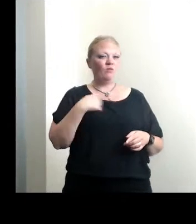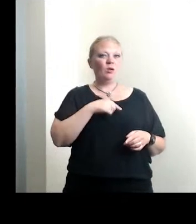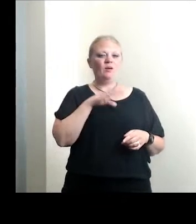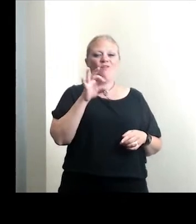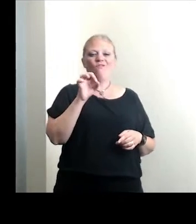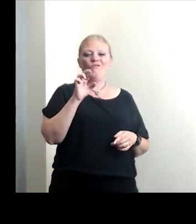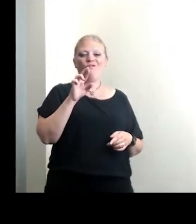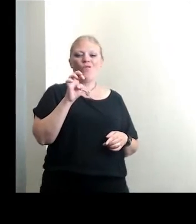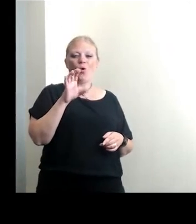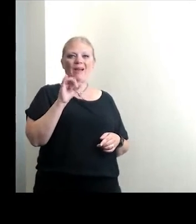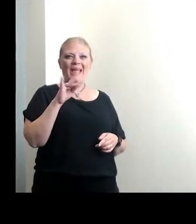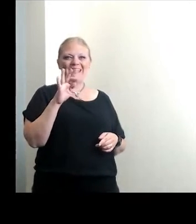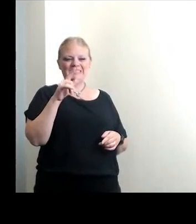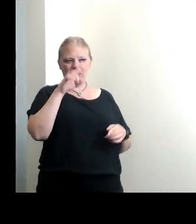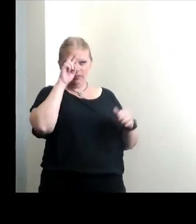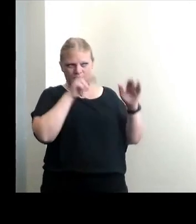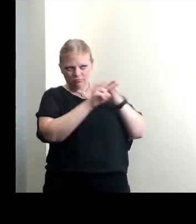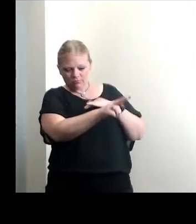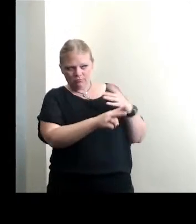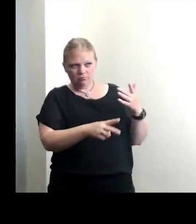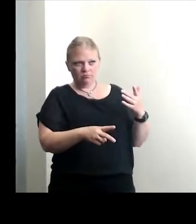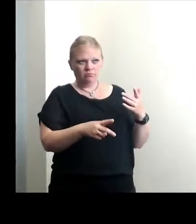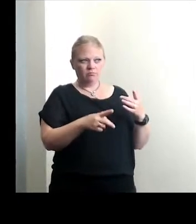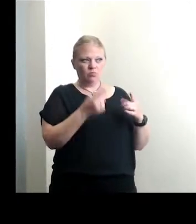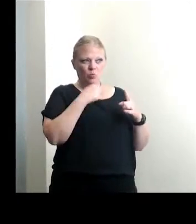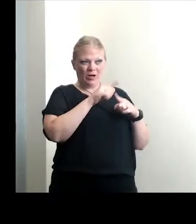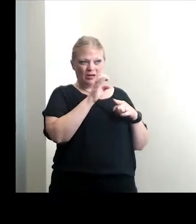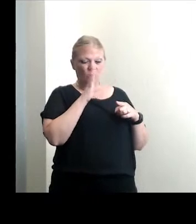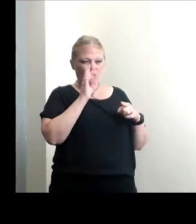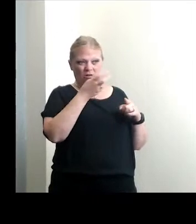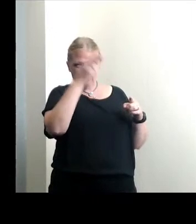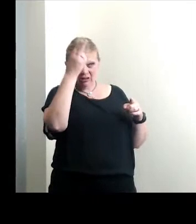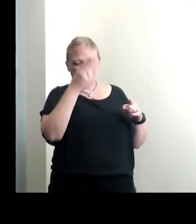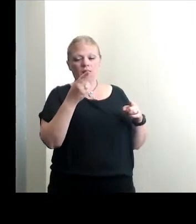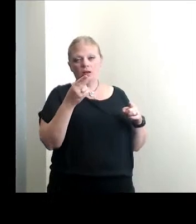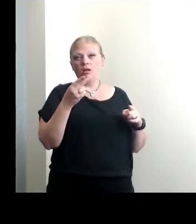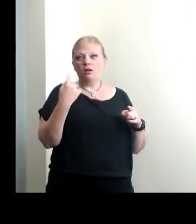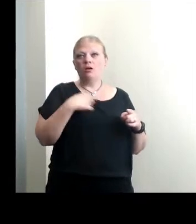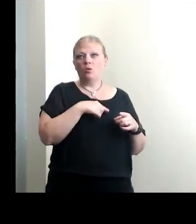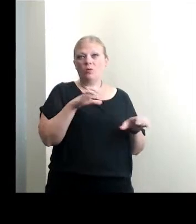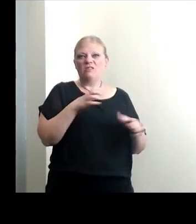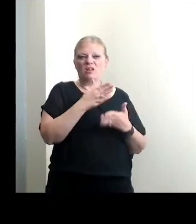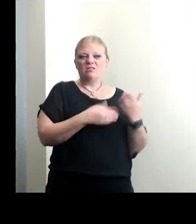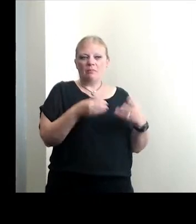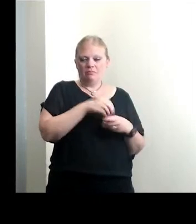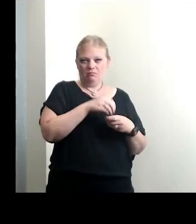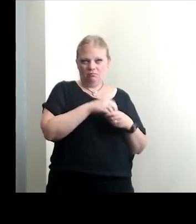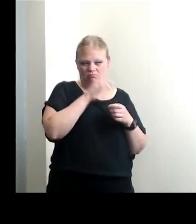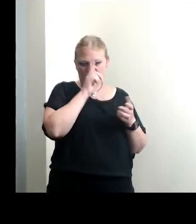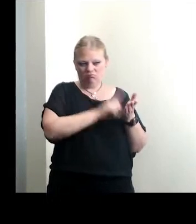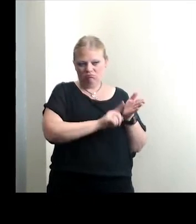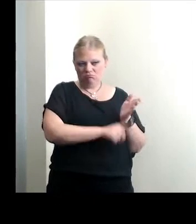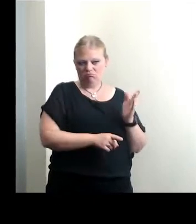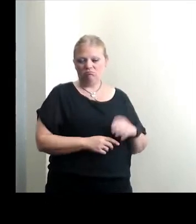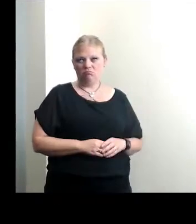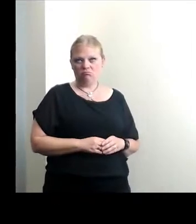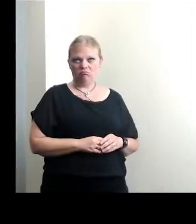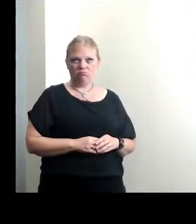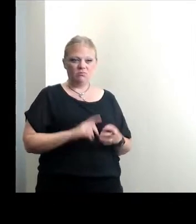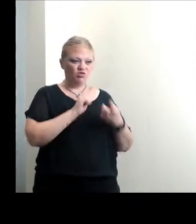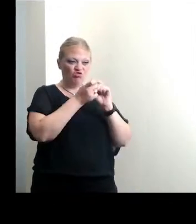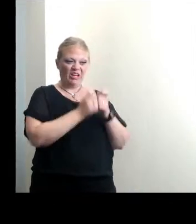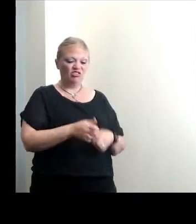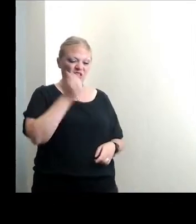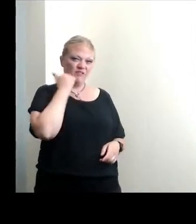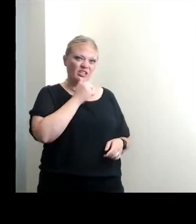forecasting with regards to when Erie County would high transmission? We've done some internal looking at it. It changes